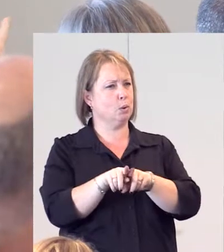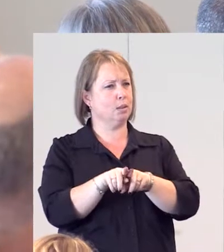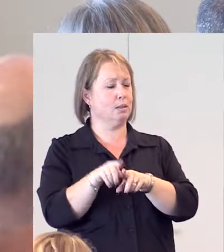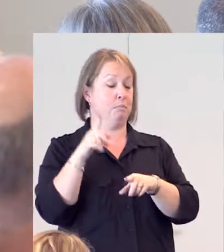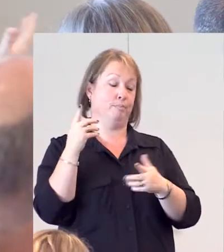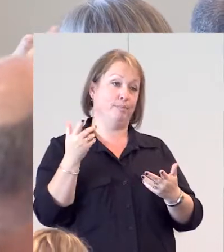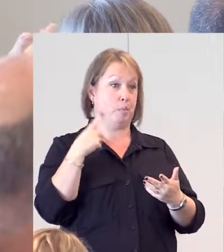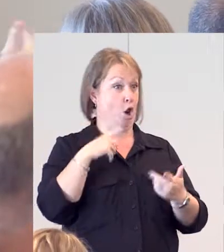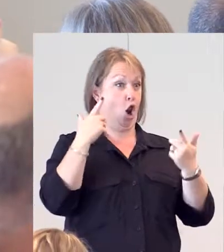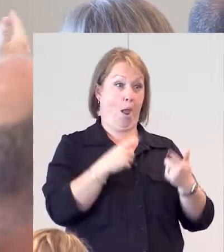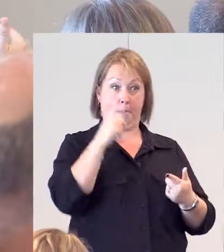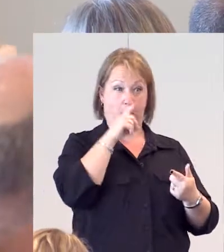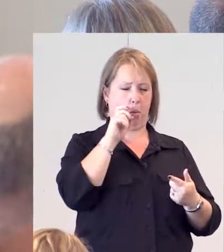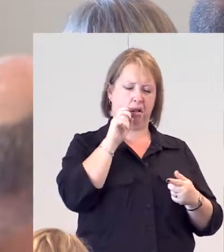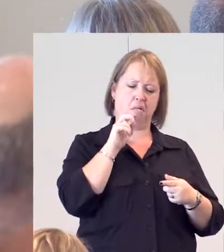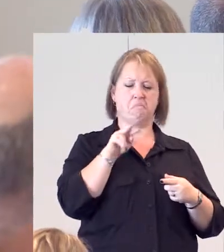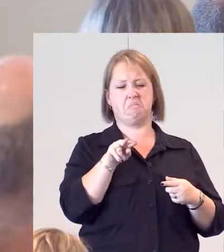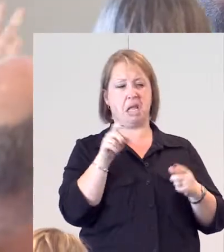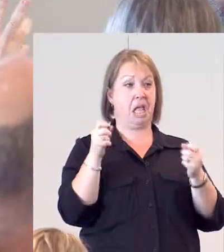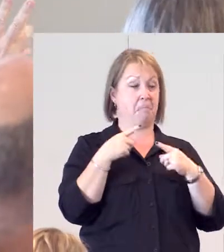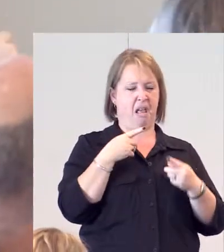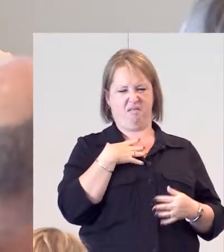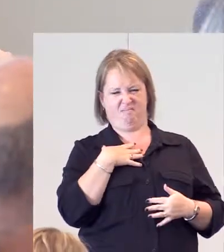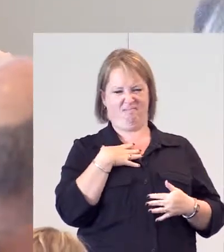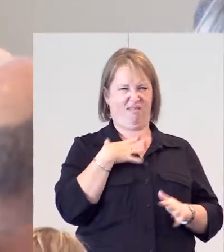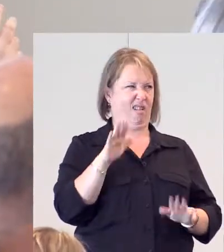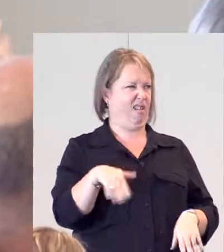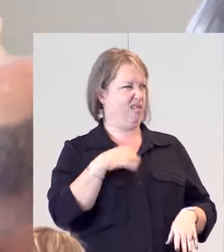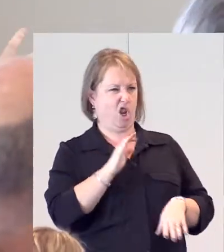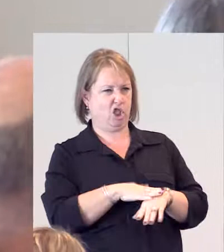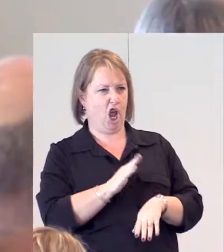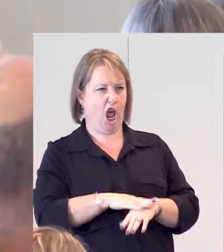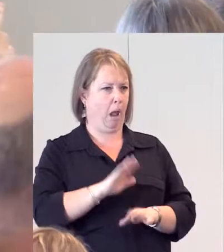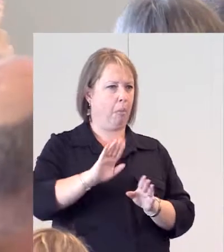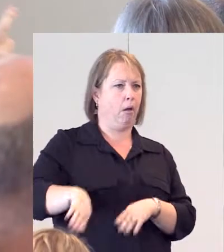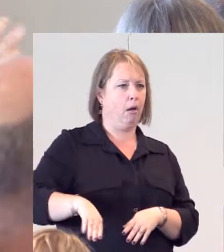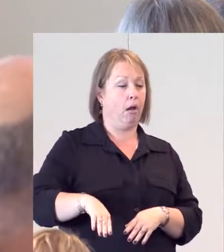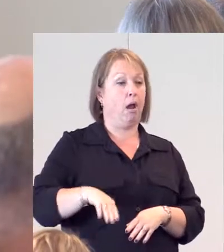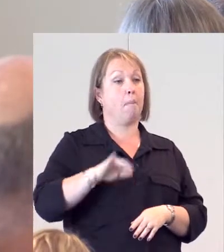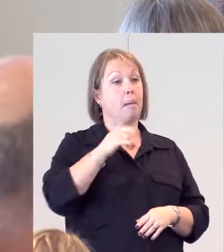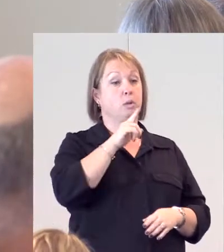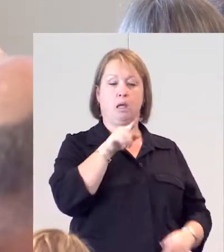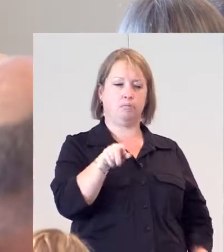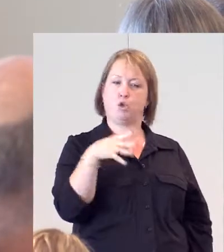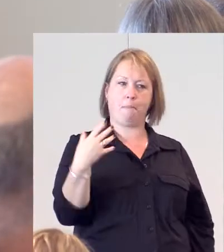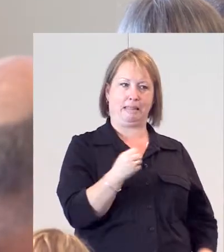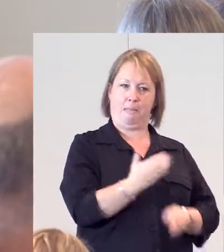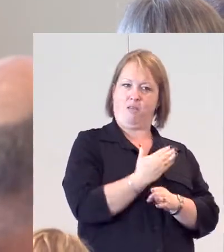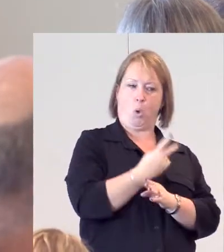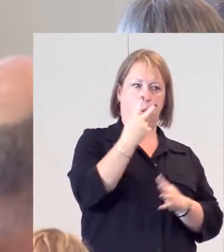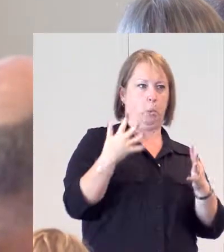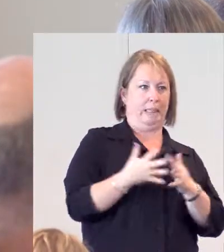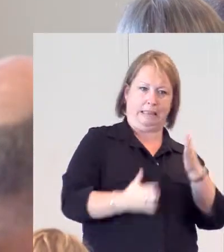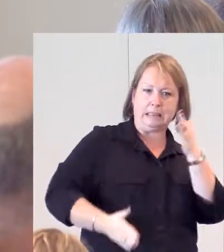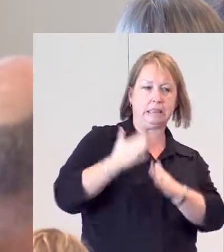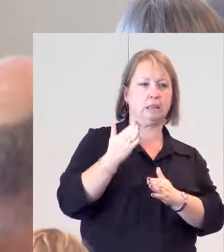lot of people will look at that sort of thing in an email and go, oh no, I won't do it just because I haven't got time now. But if you said to them, hey, you've got 2 weeks to do this, I think that would be a good motivator